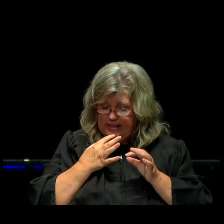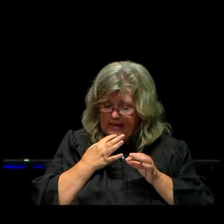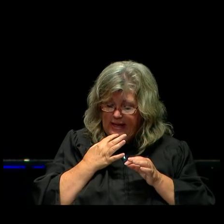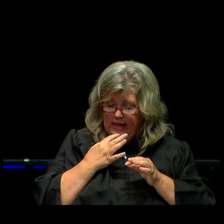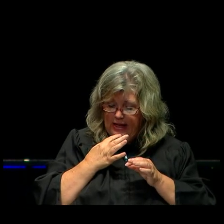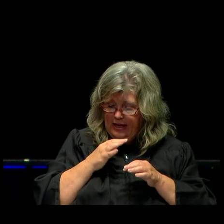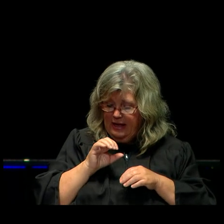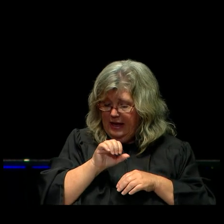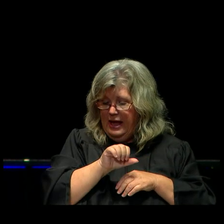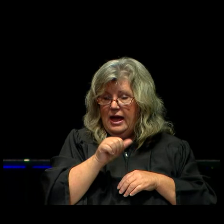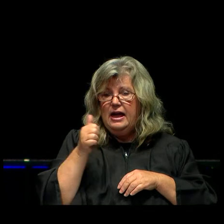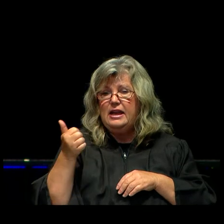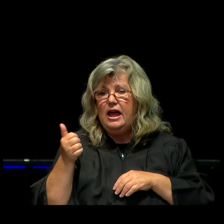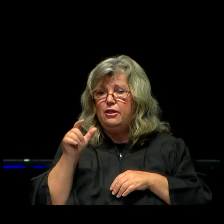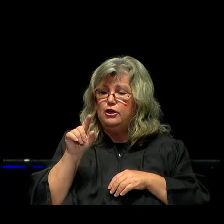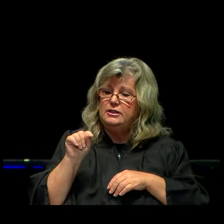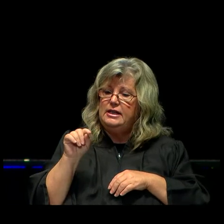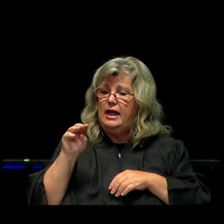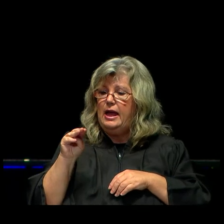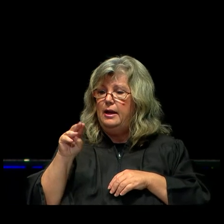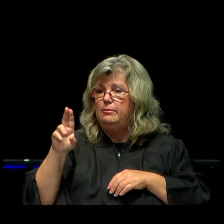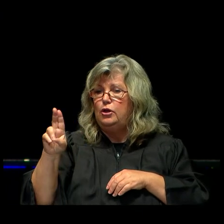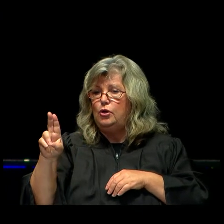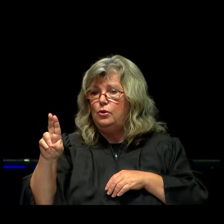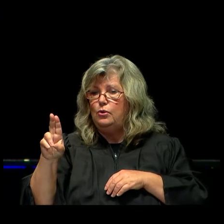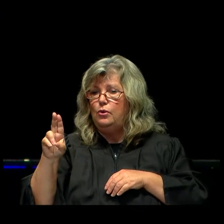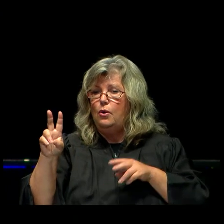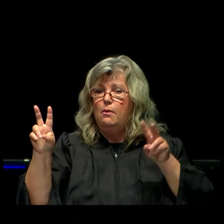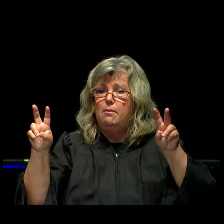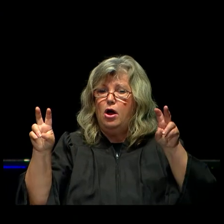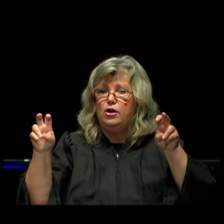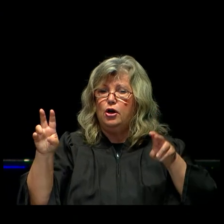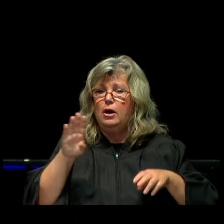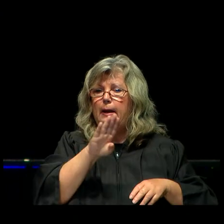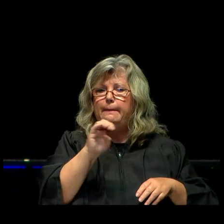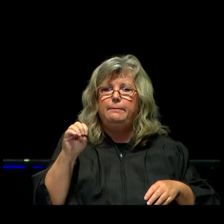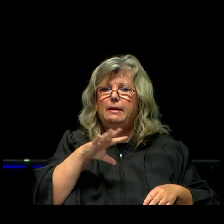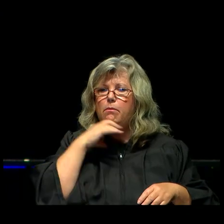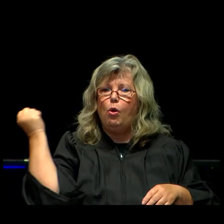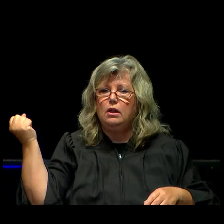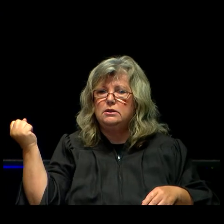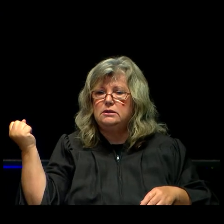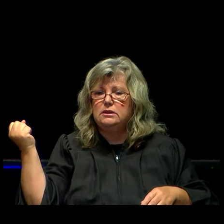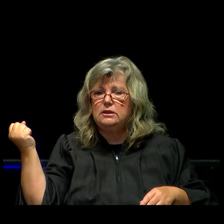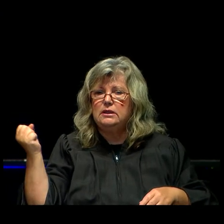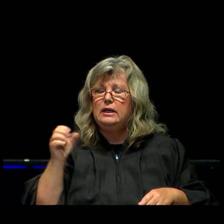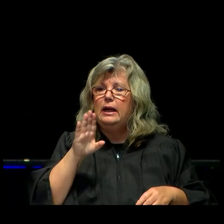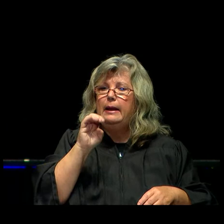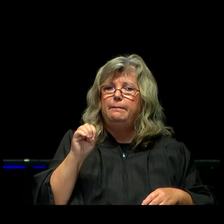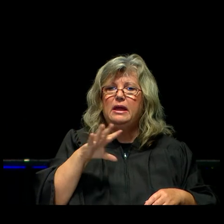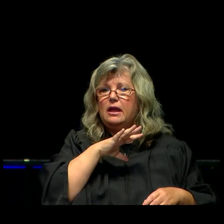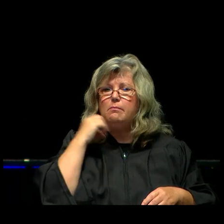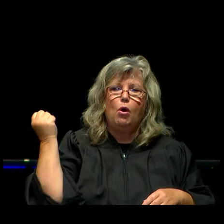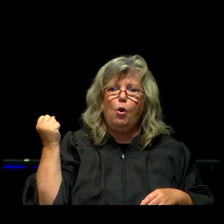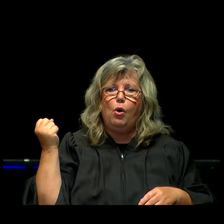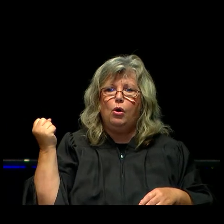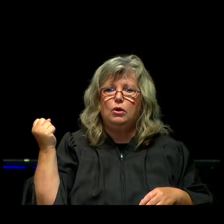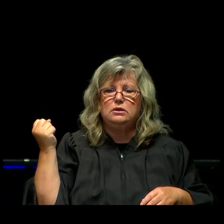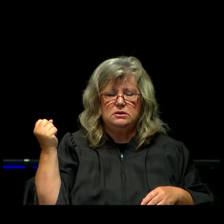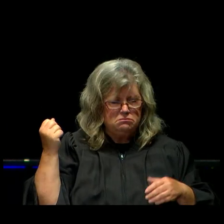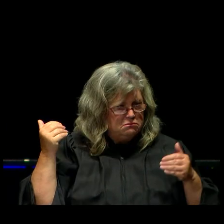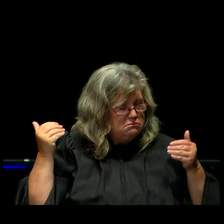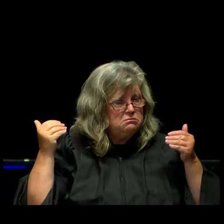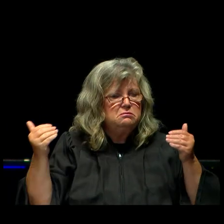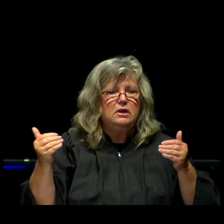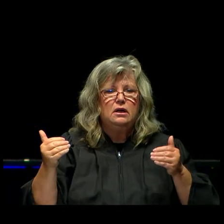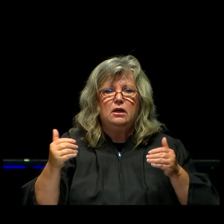another TMU University motto, be bold. Be bold, be audacious. Share